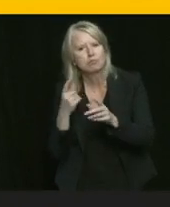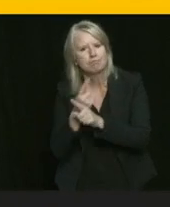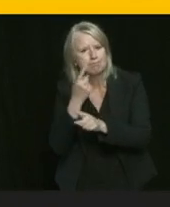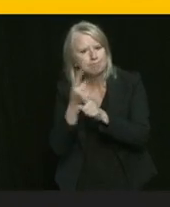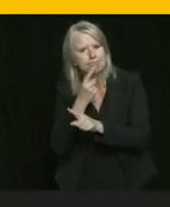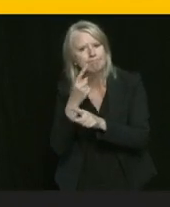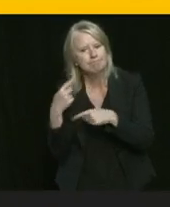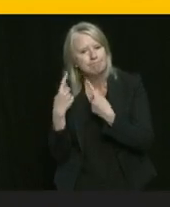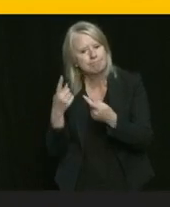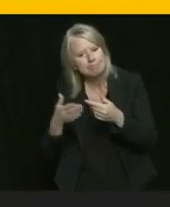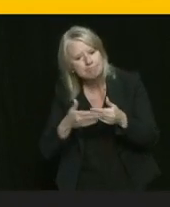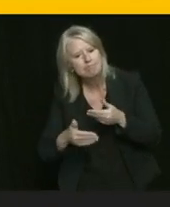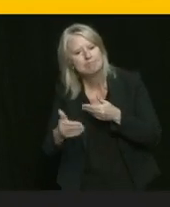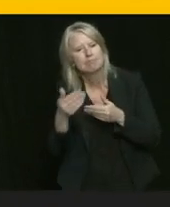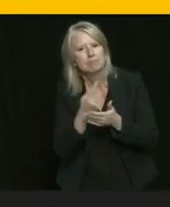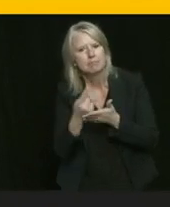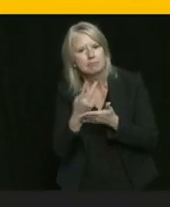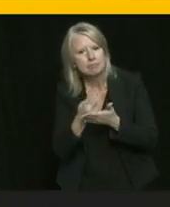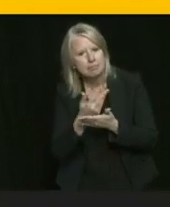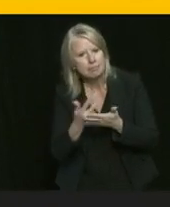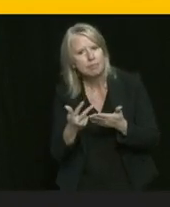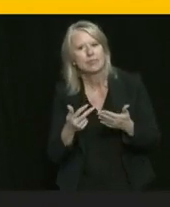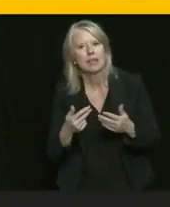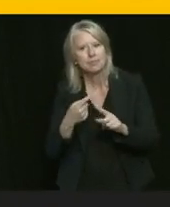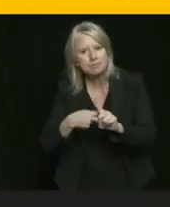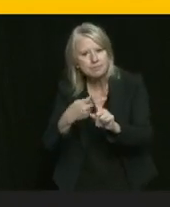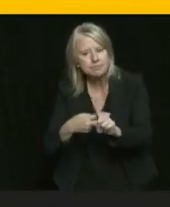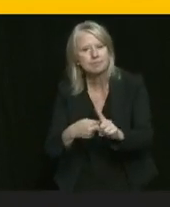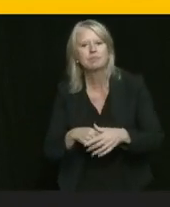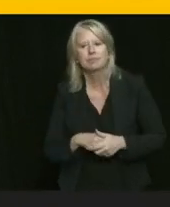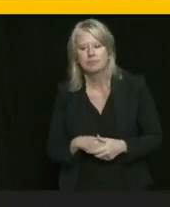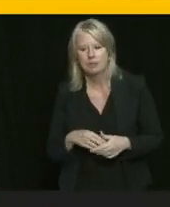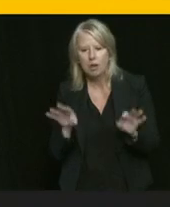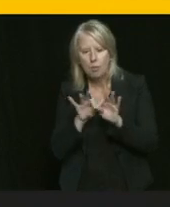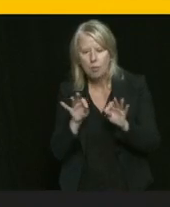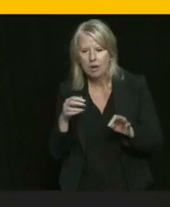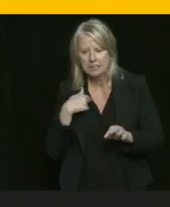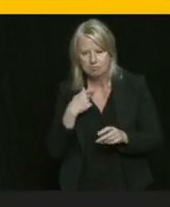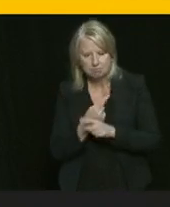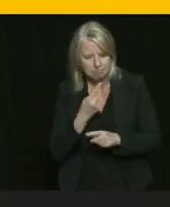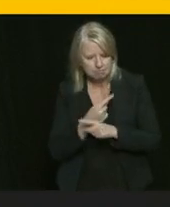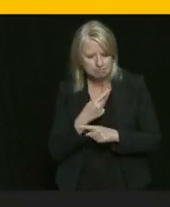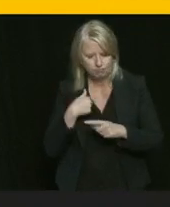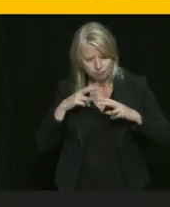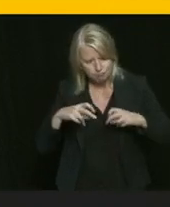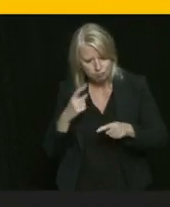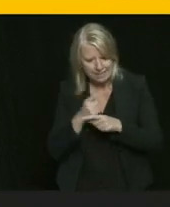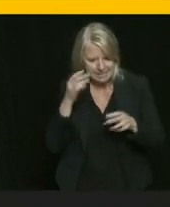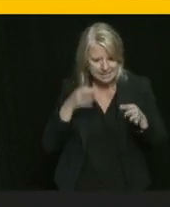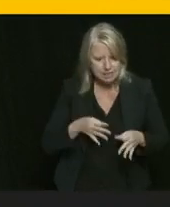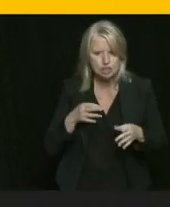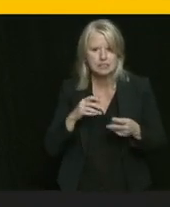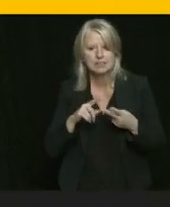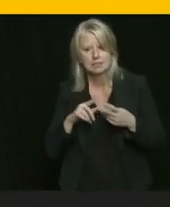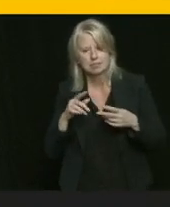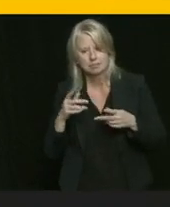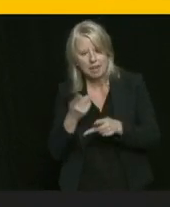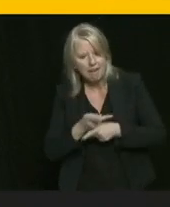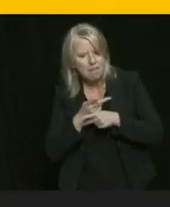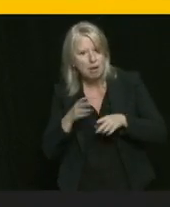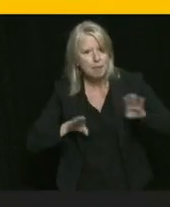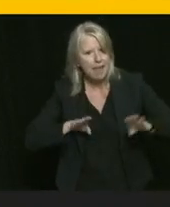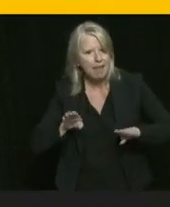coming weeks. I'm talking about making informed decisions, being conscious about our behavior and